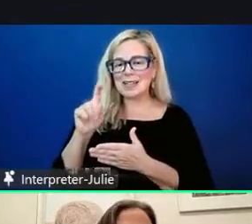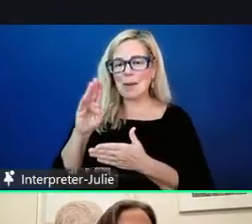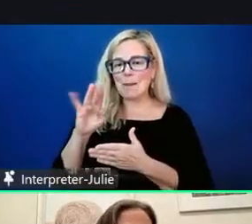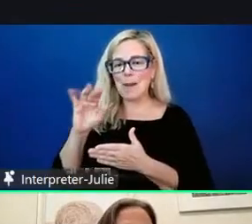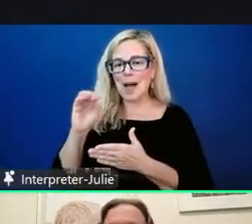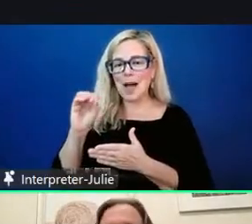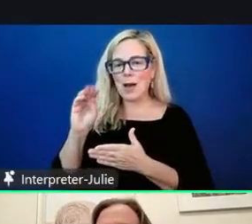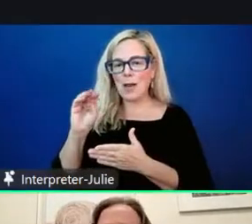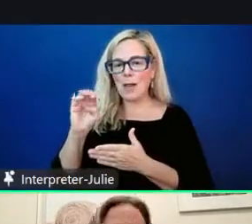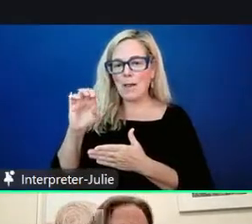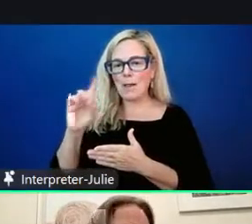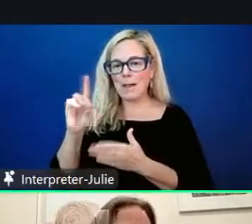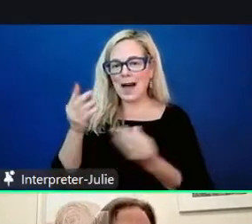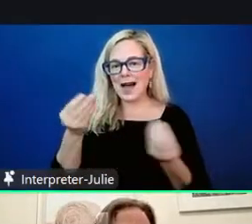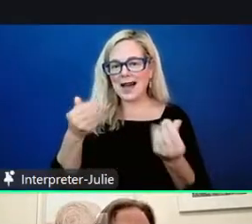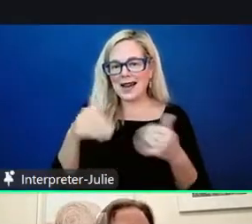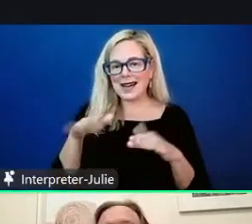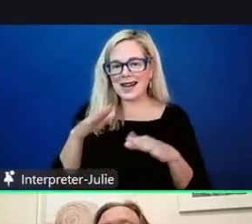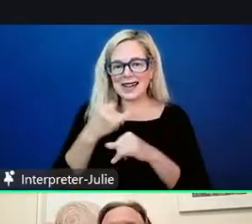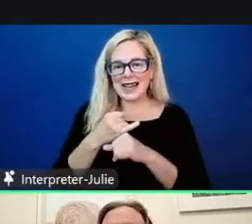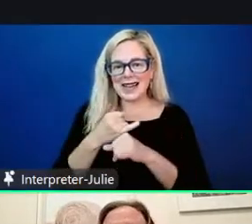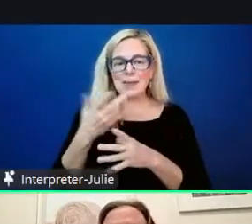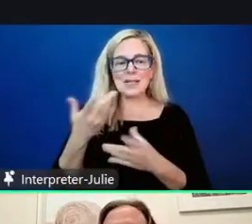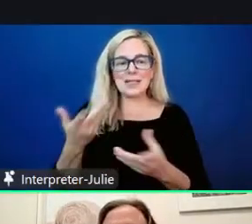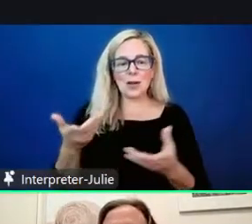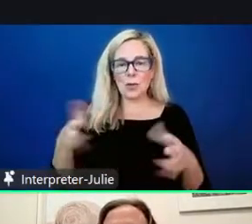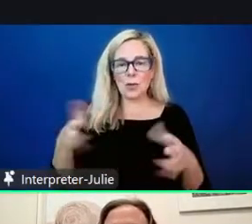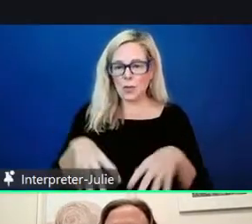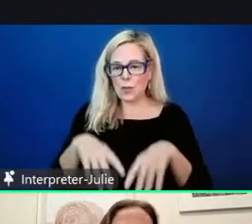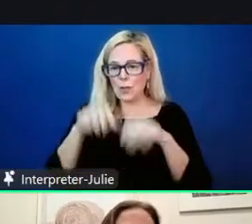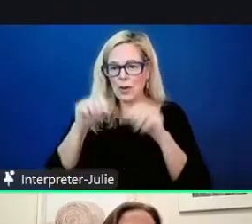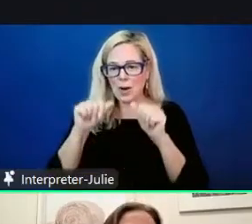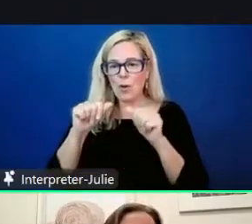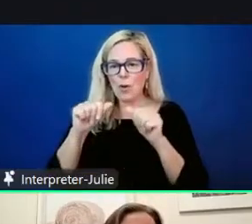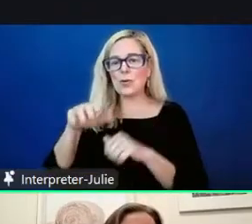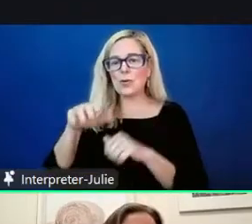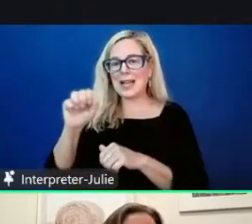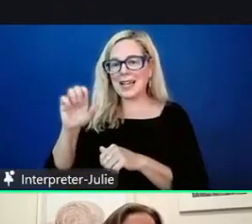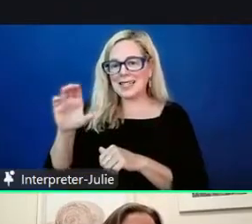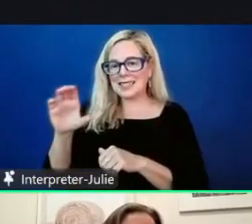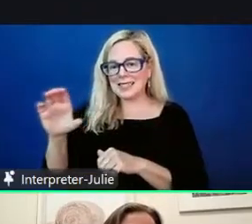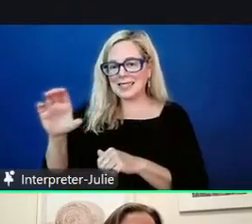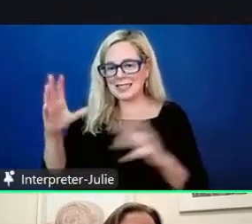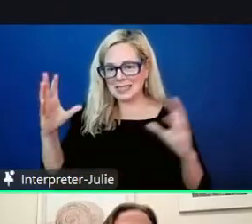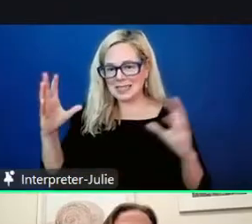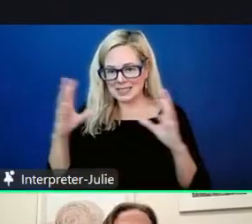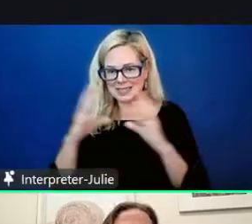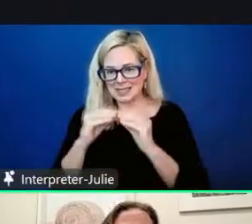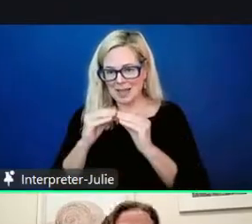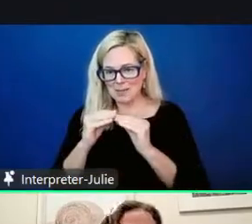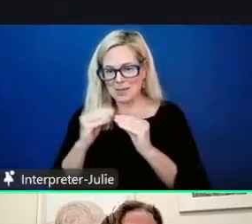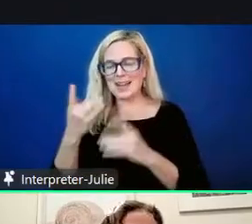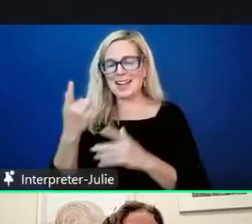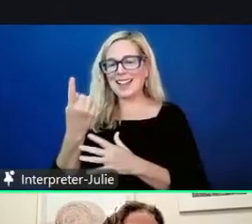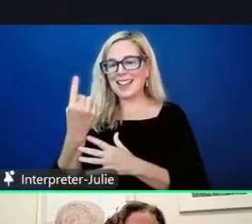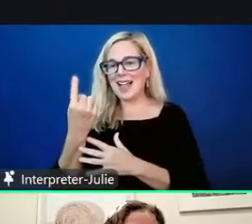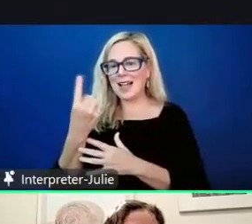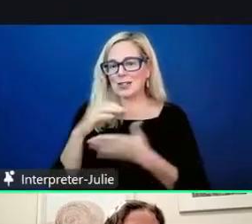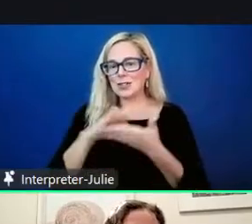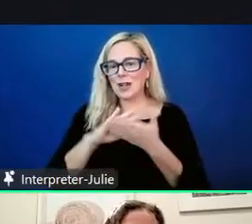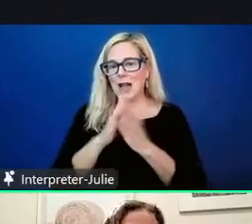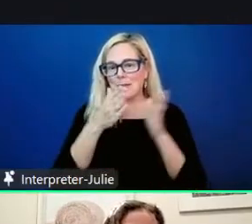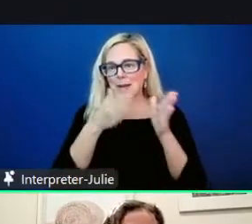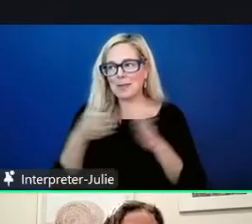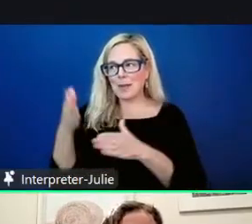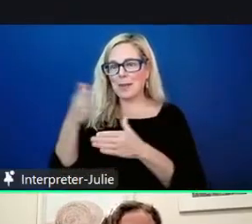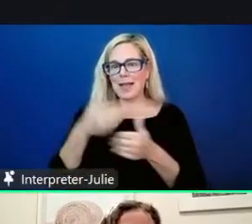to host the AZ Summit. Last year, I became the planning chair for this event, and I had a vision